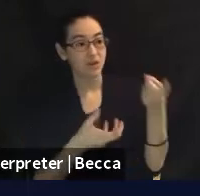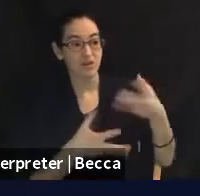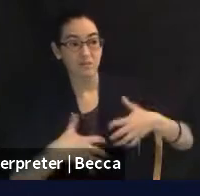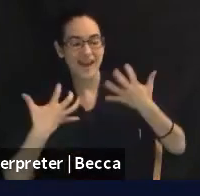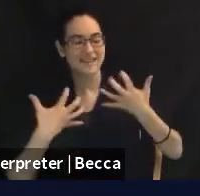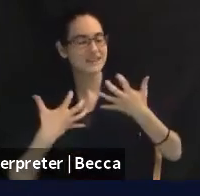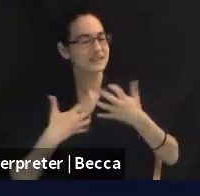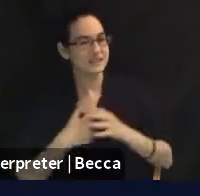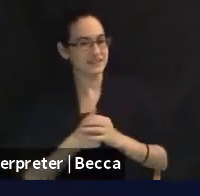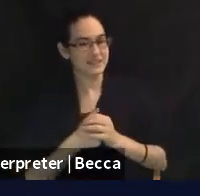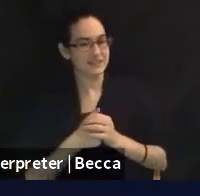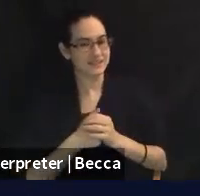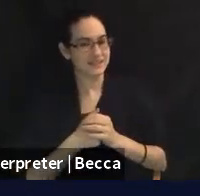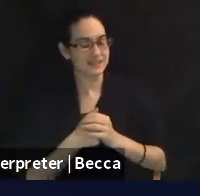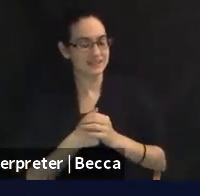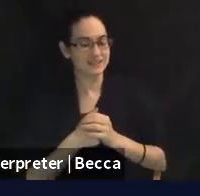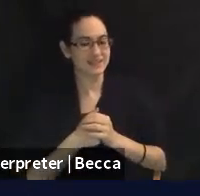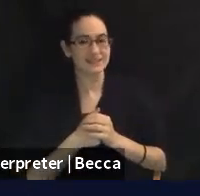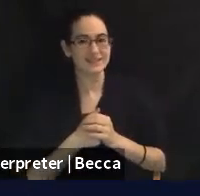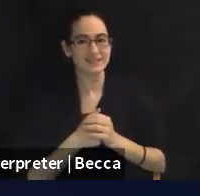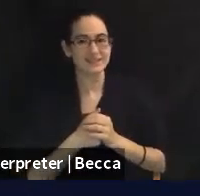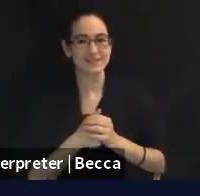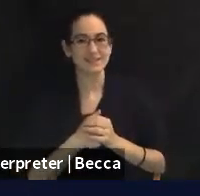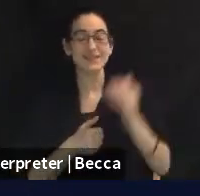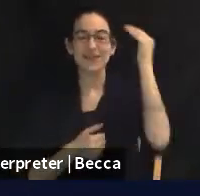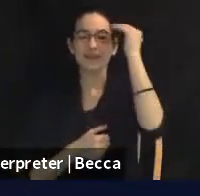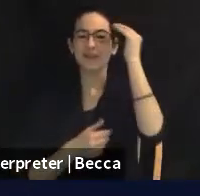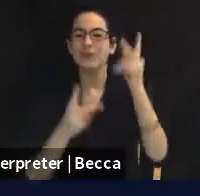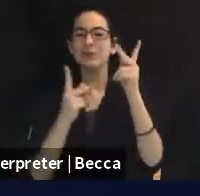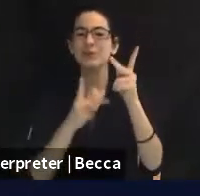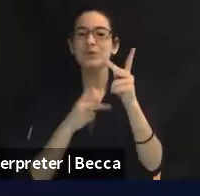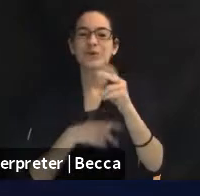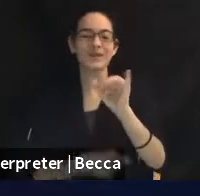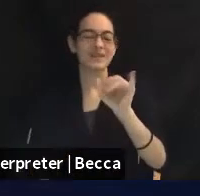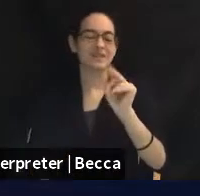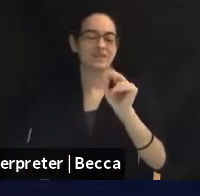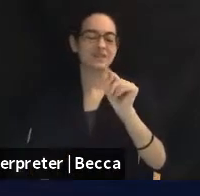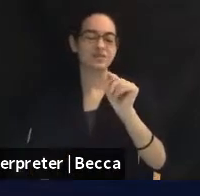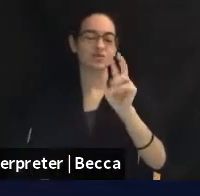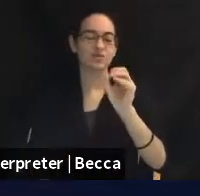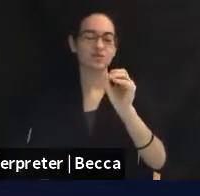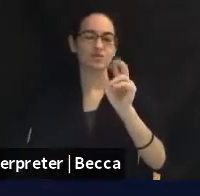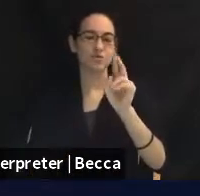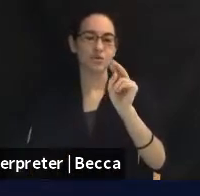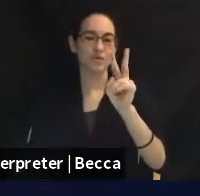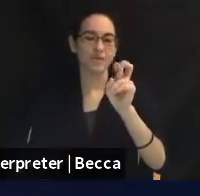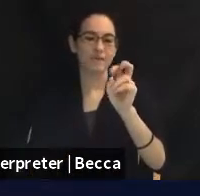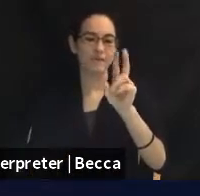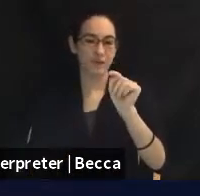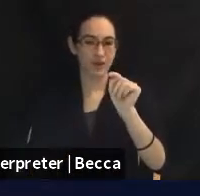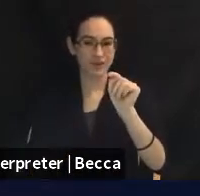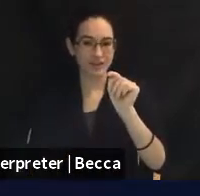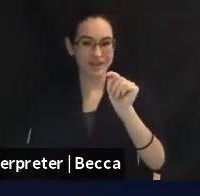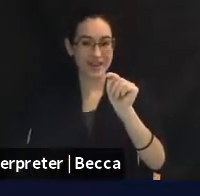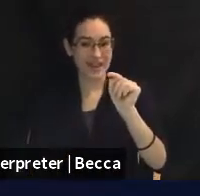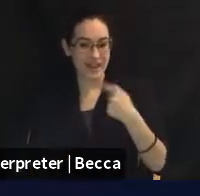You know those people that are like introverts and they have pent-up frustrations? And when they talk, you're like, yeah, you don't talk very much, do you? Because I can